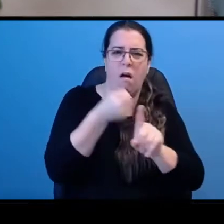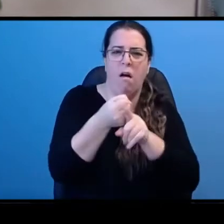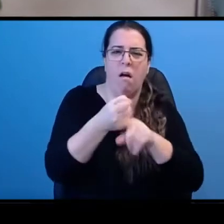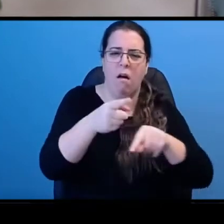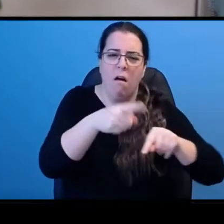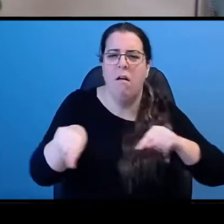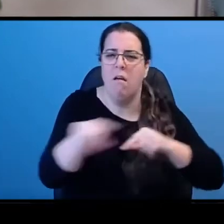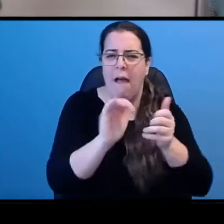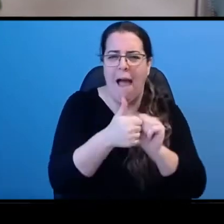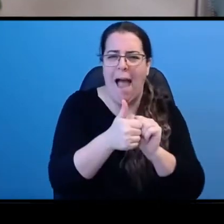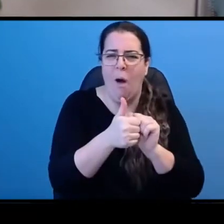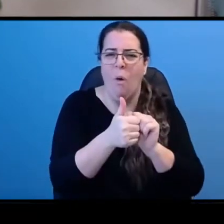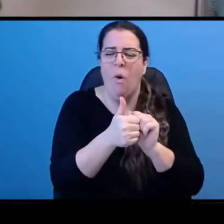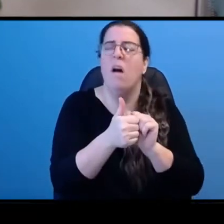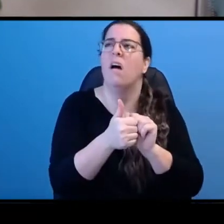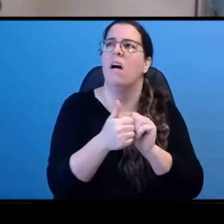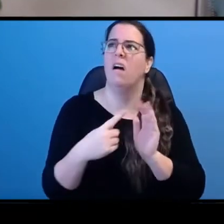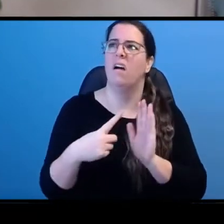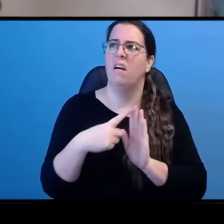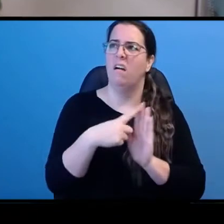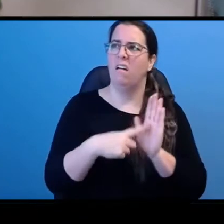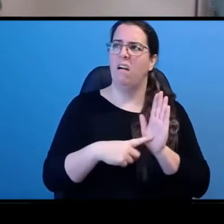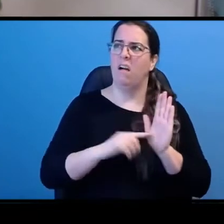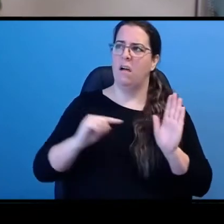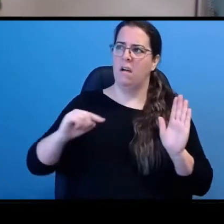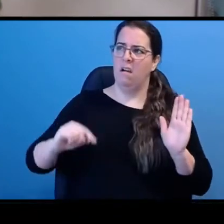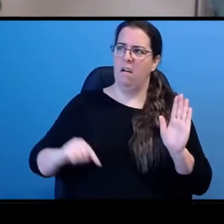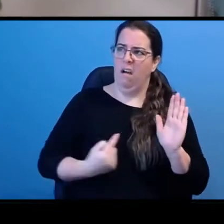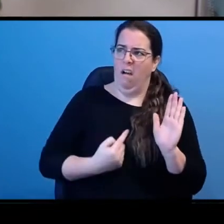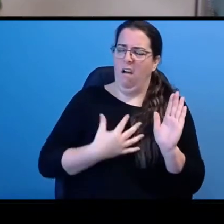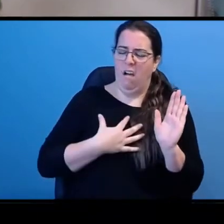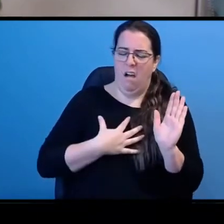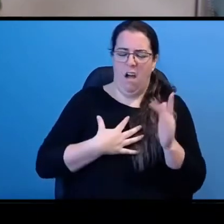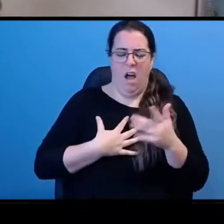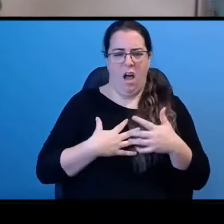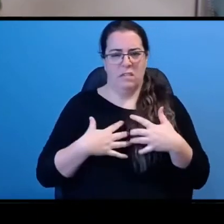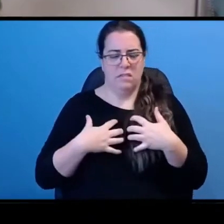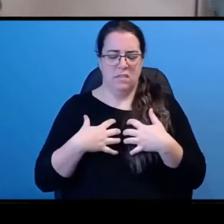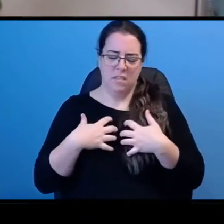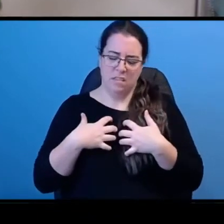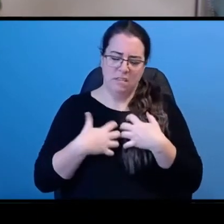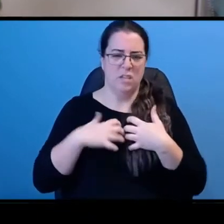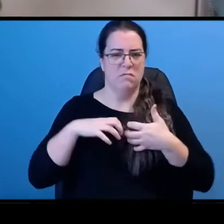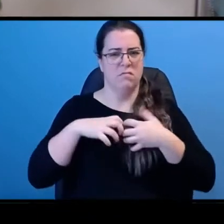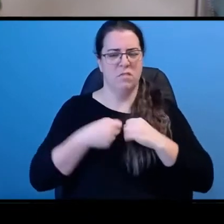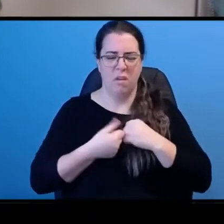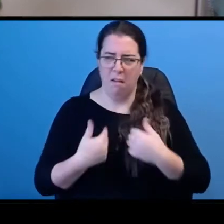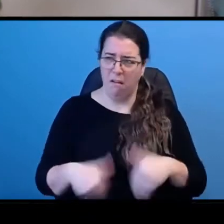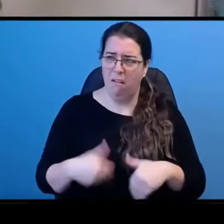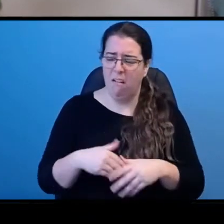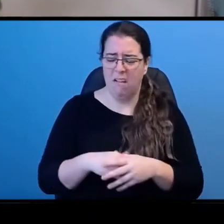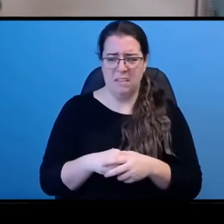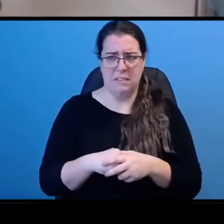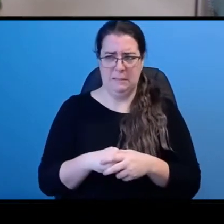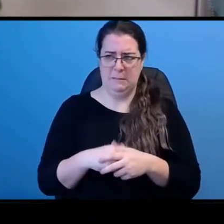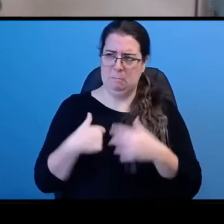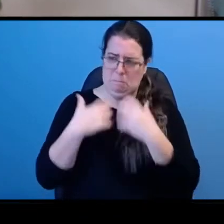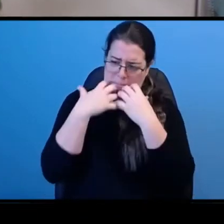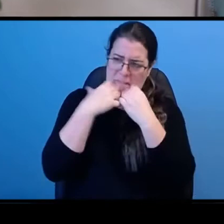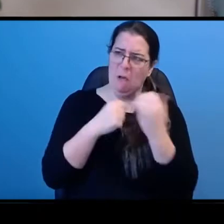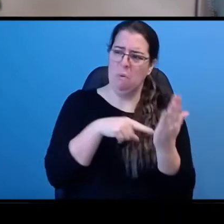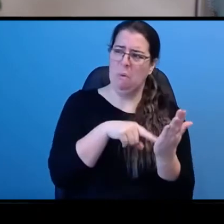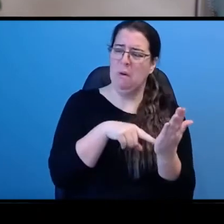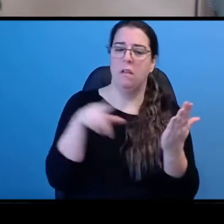can wound you if you feel so passionate about its impact on the community. And so it can be hard to hear that